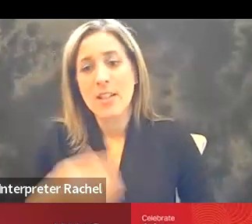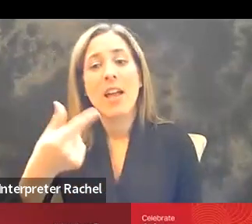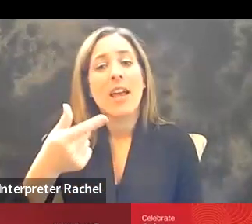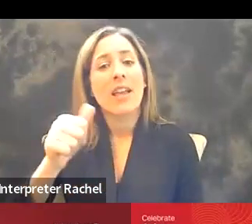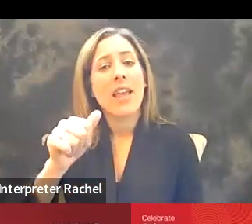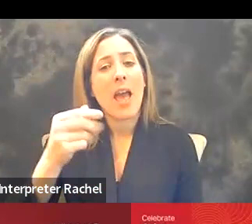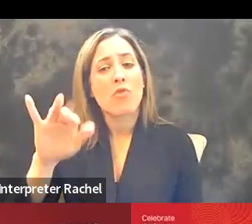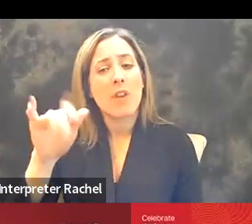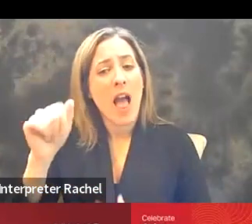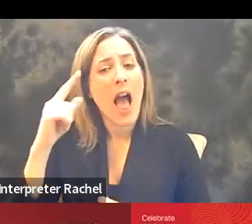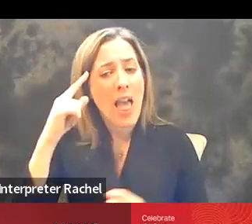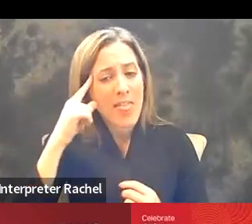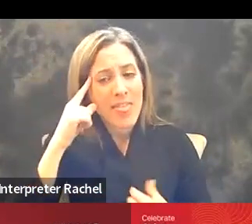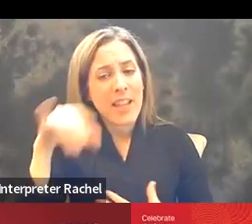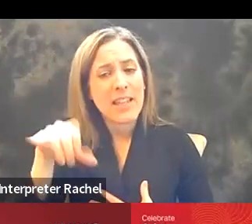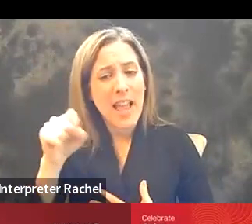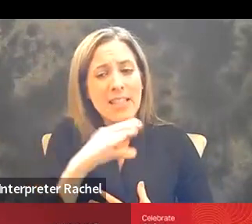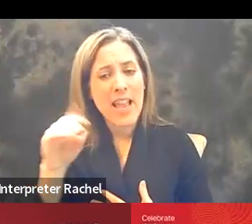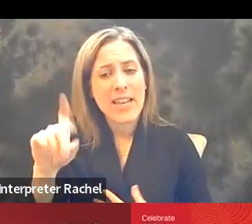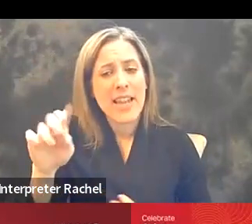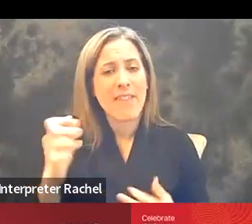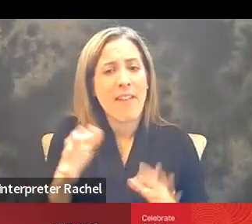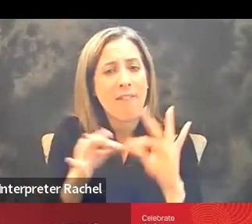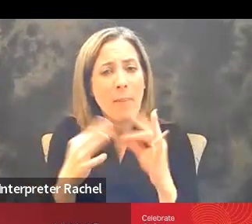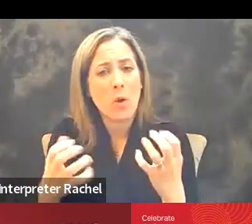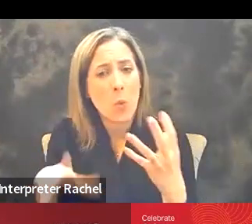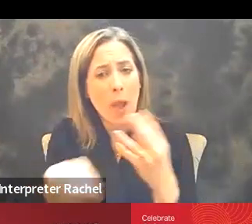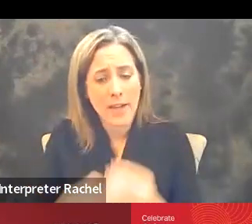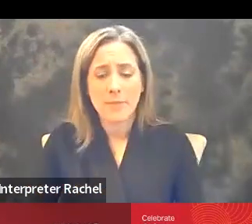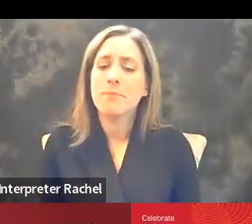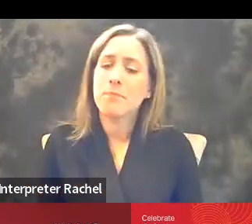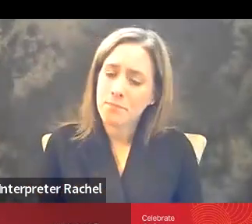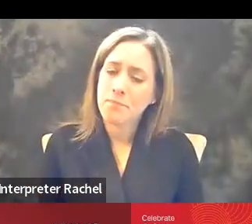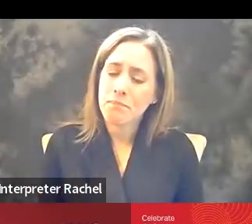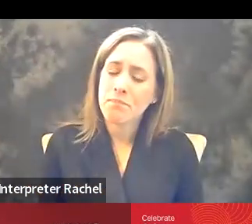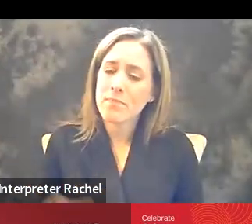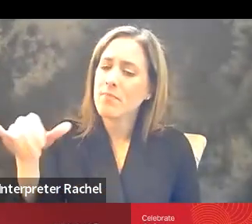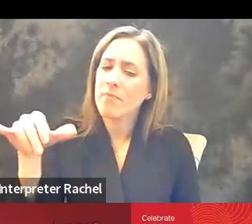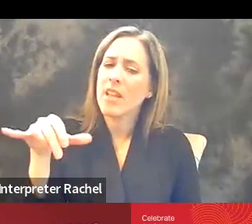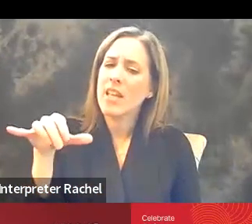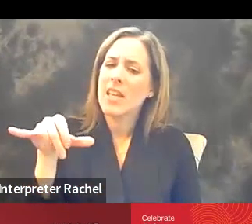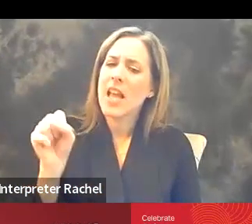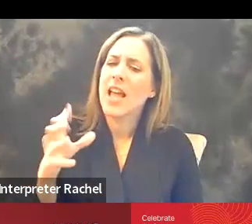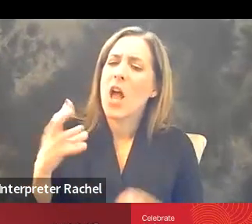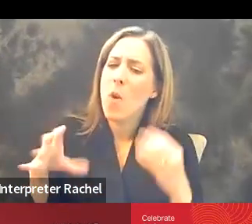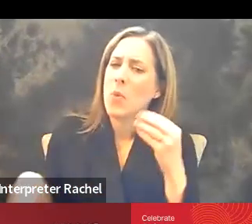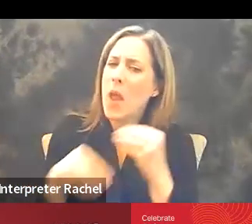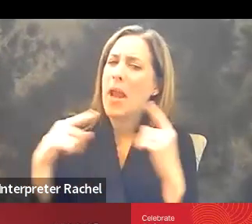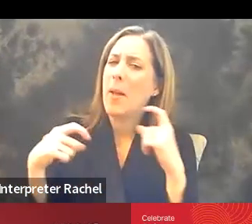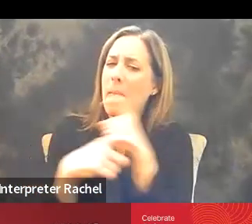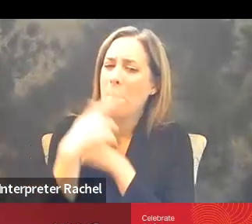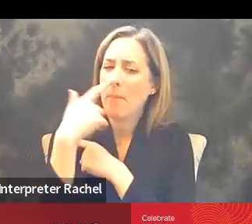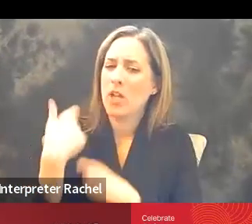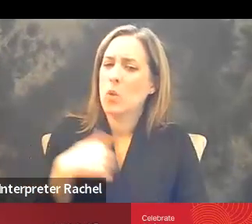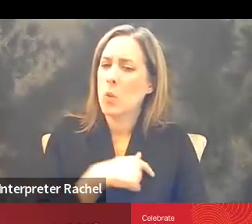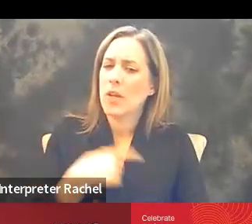And I think Dave has a couple of comments he wants to add. Go ahead. Yeah, I just want to add kind of a wrinkle of complexity, because we're talking about little